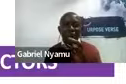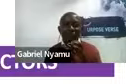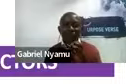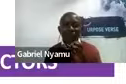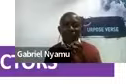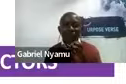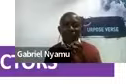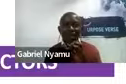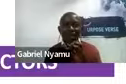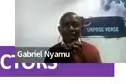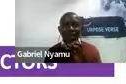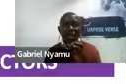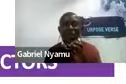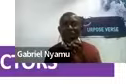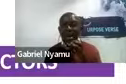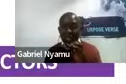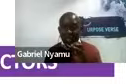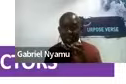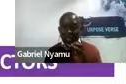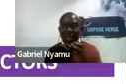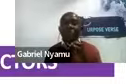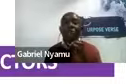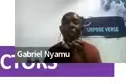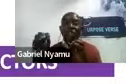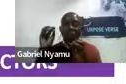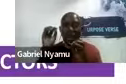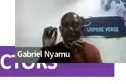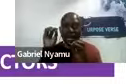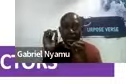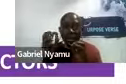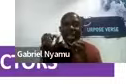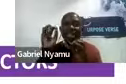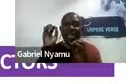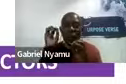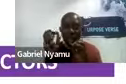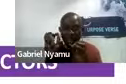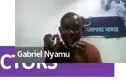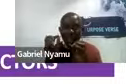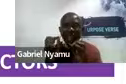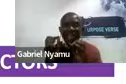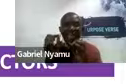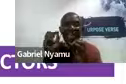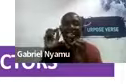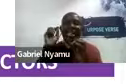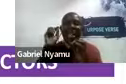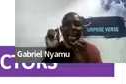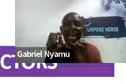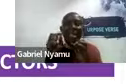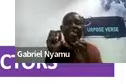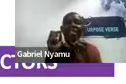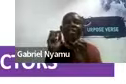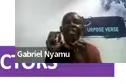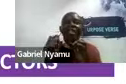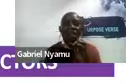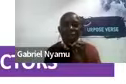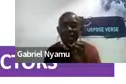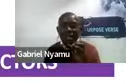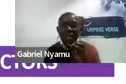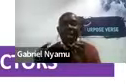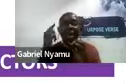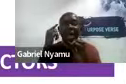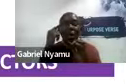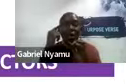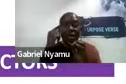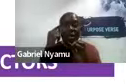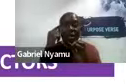when you're going through this journey. Number one, your mindset, because you have been doctored in a way, and that is the hardest thing to change in a human